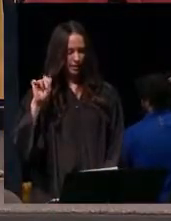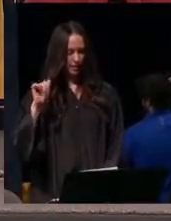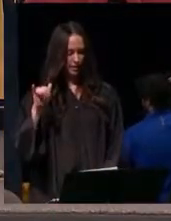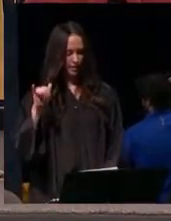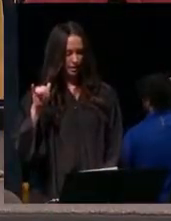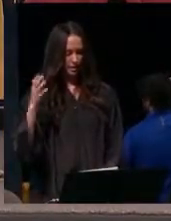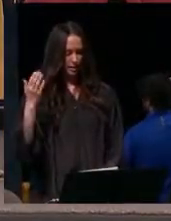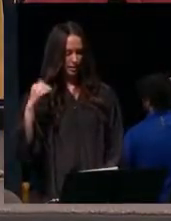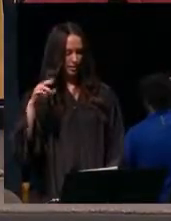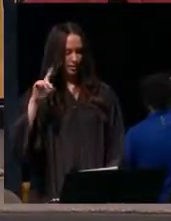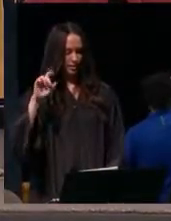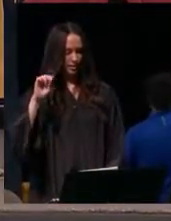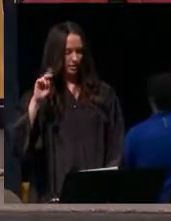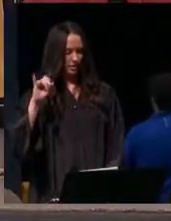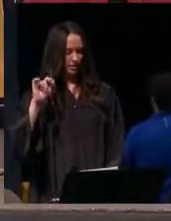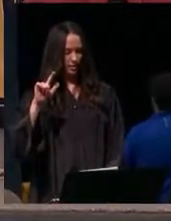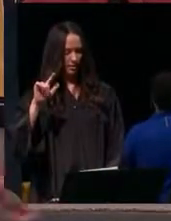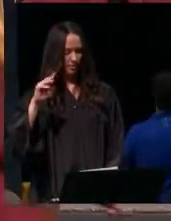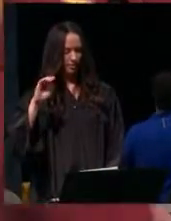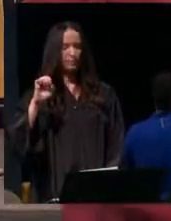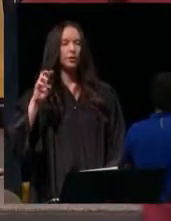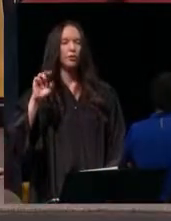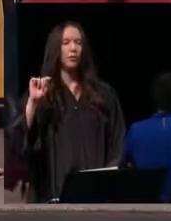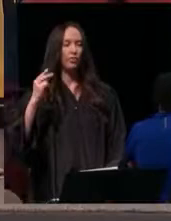Daniel McWethy.